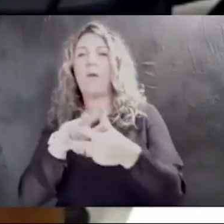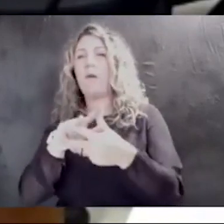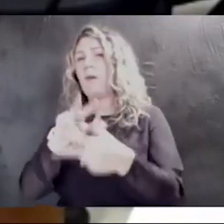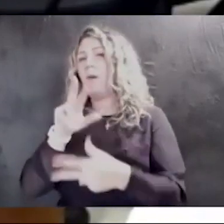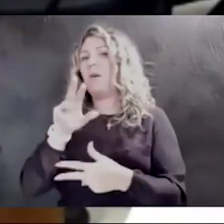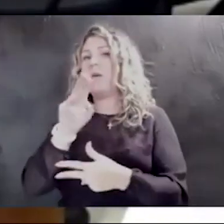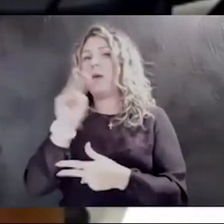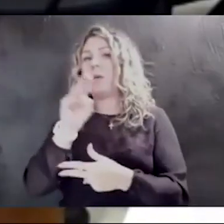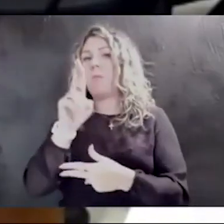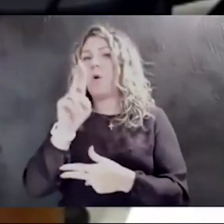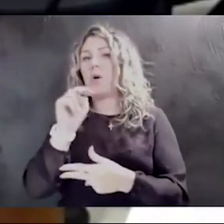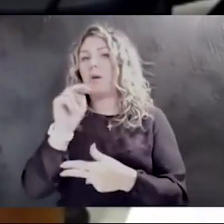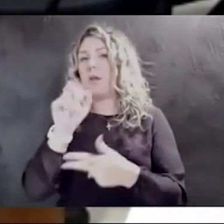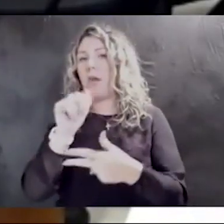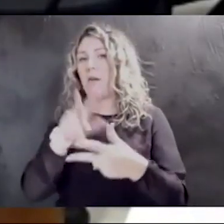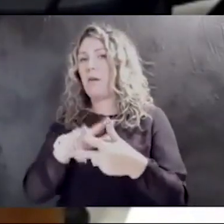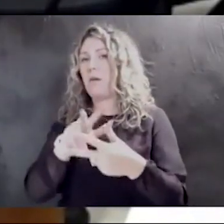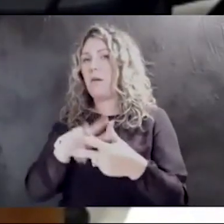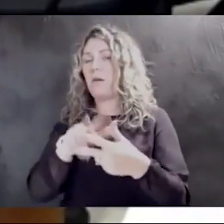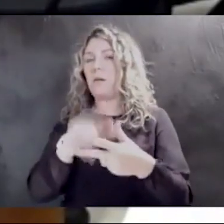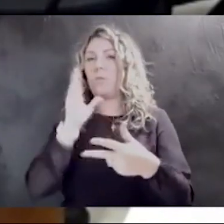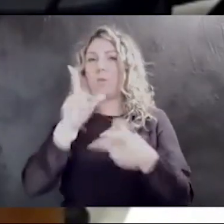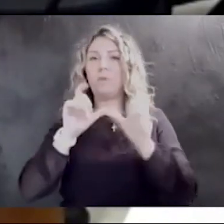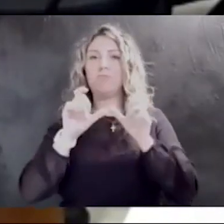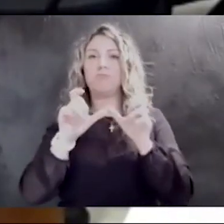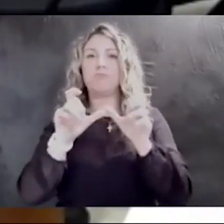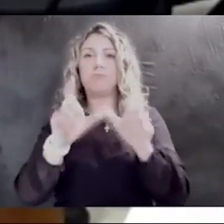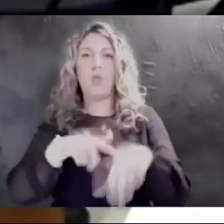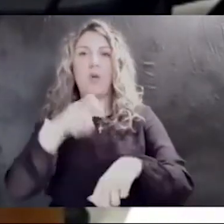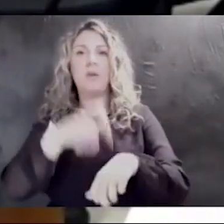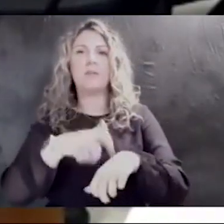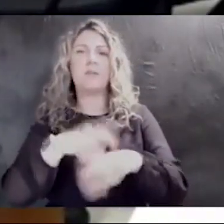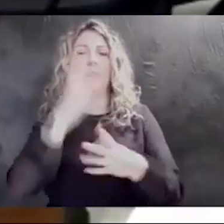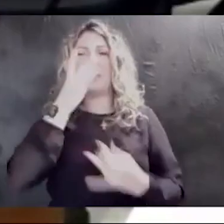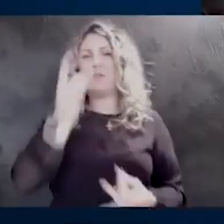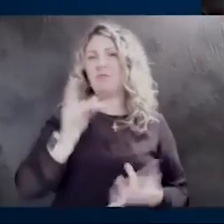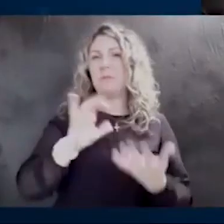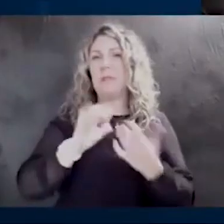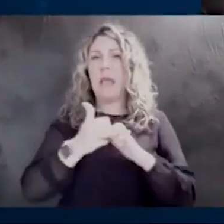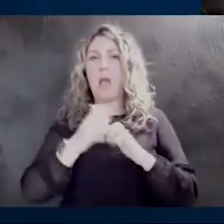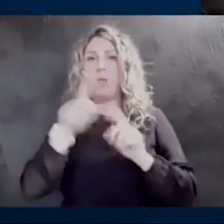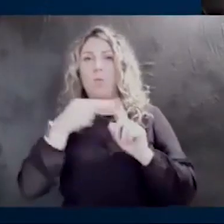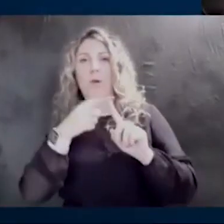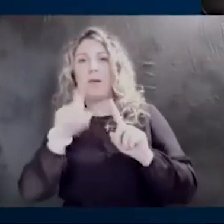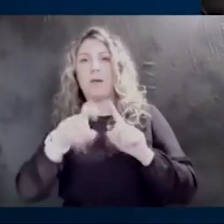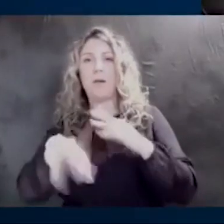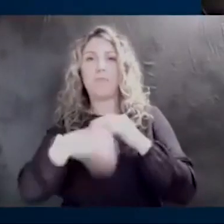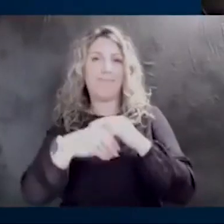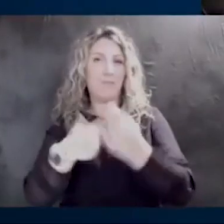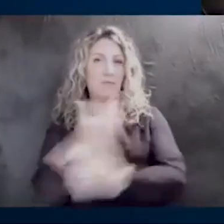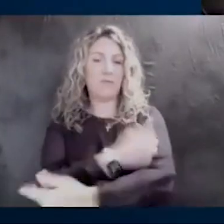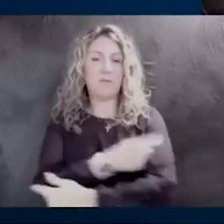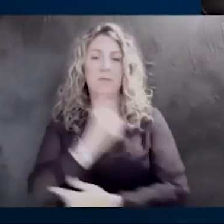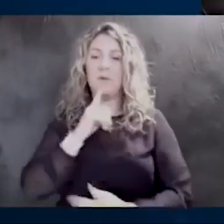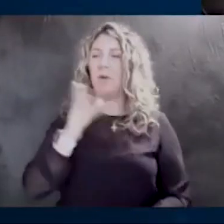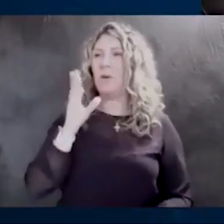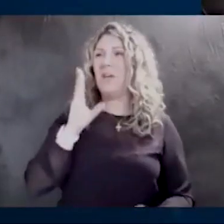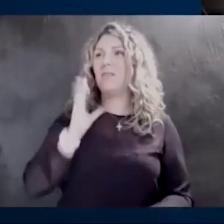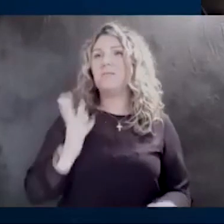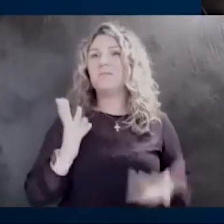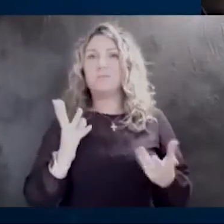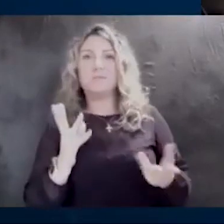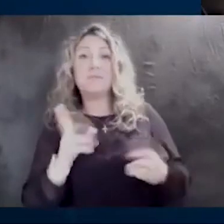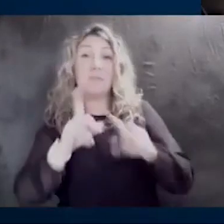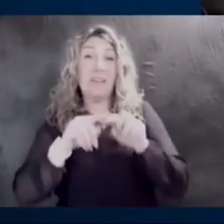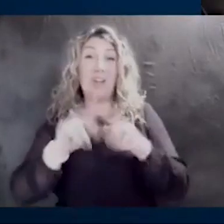about that. So it's going to be interesting to see how this pans out. Yeah, I think it's going to come down to the variants, and if you need to have